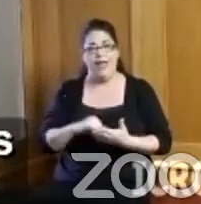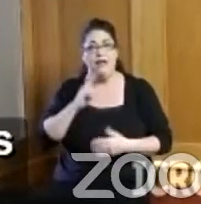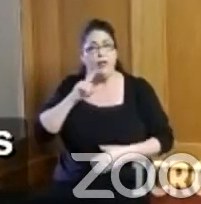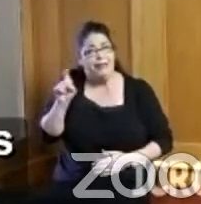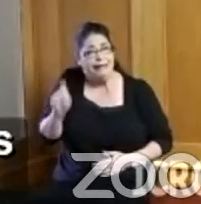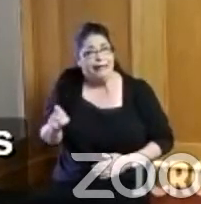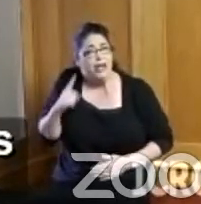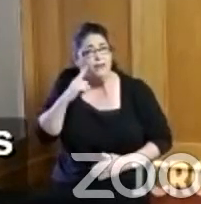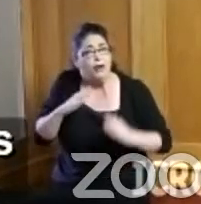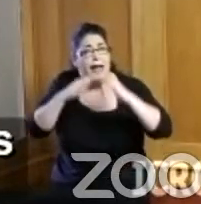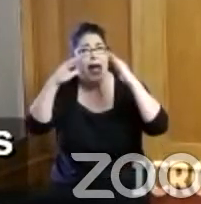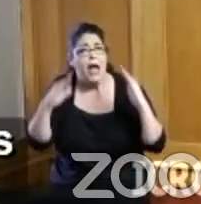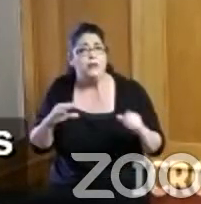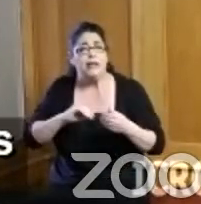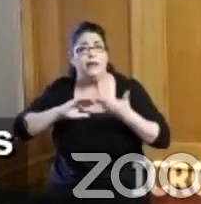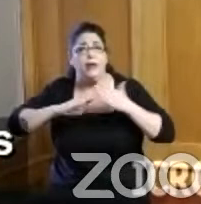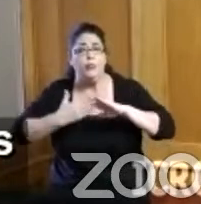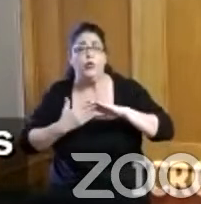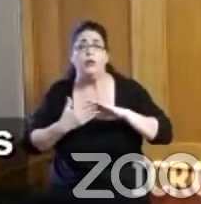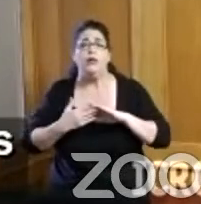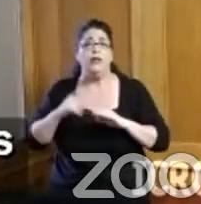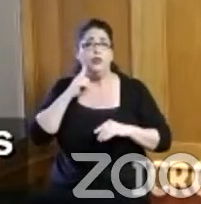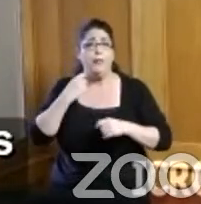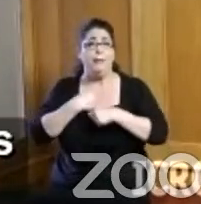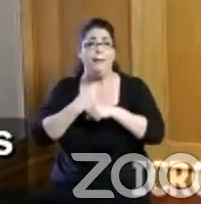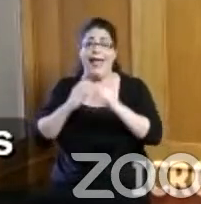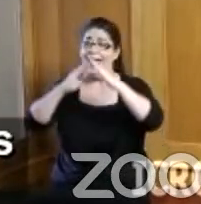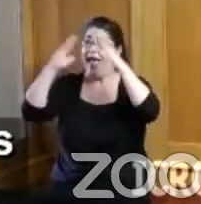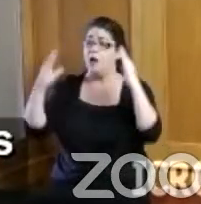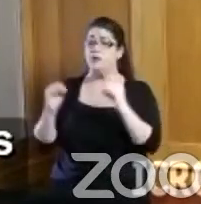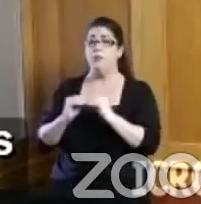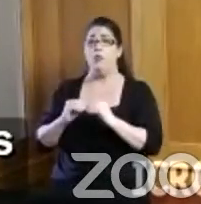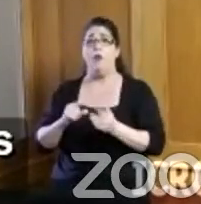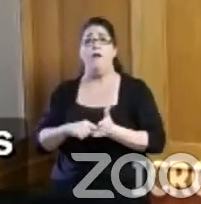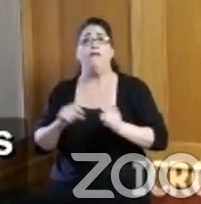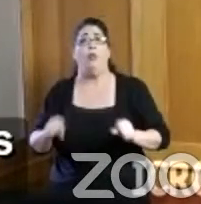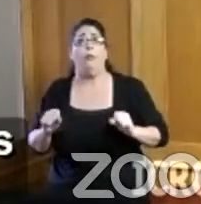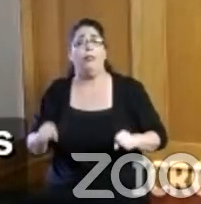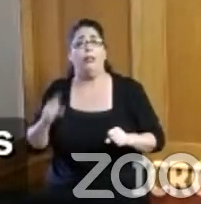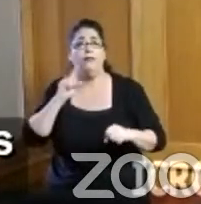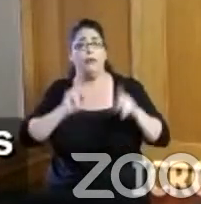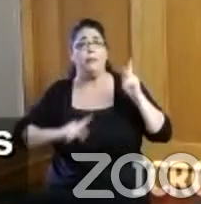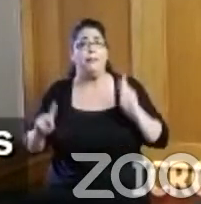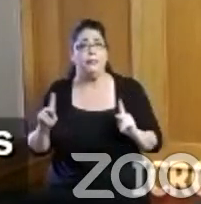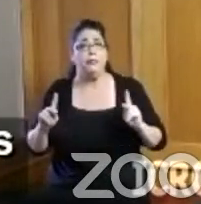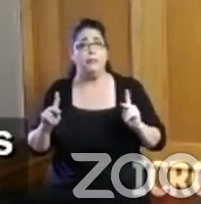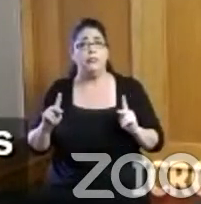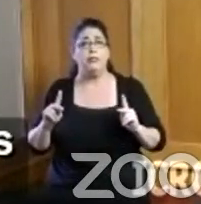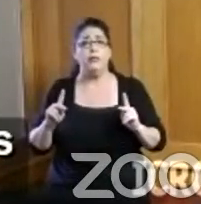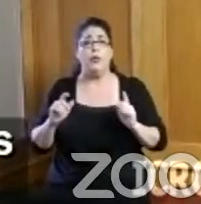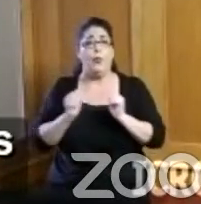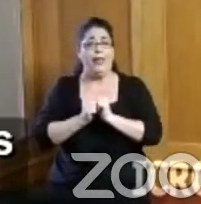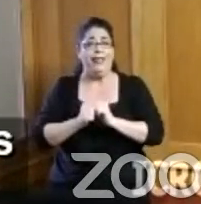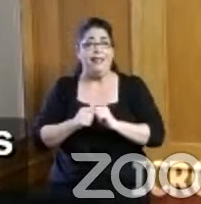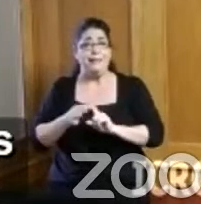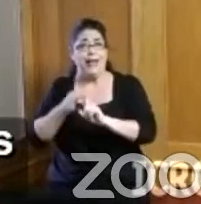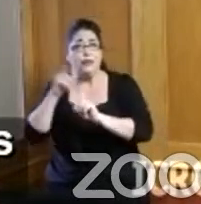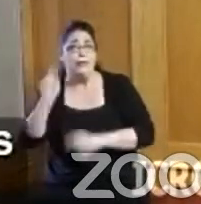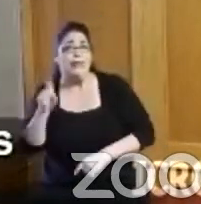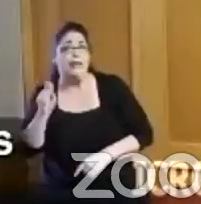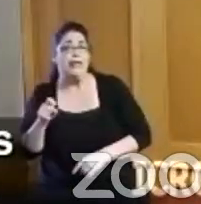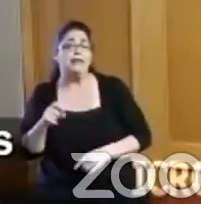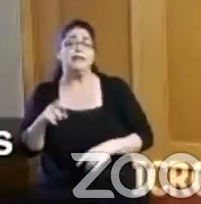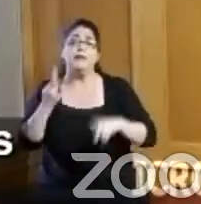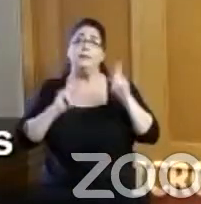this community, whether it's affordable housing, housing for people with special needs, housing for people that are transitioning back